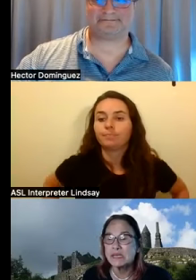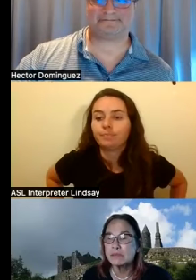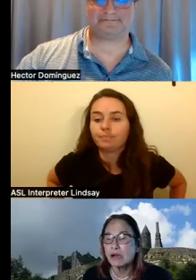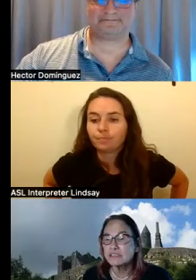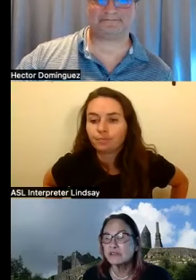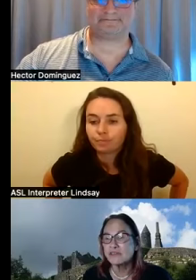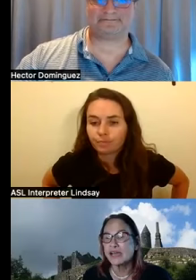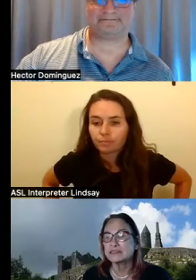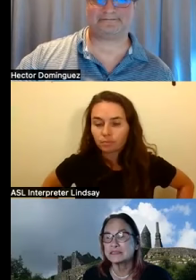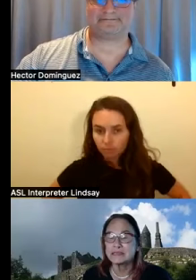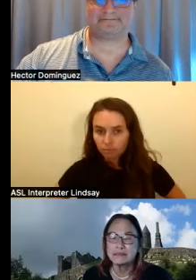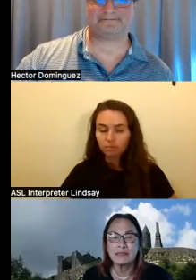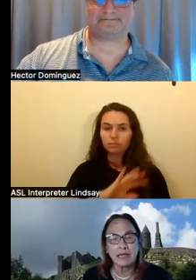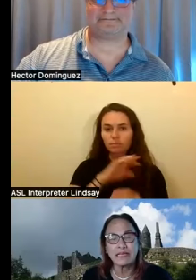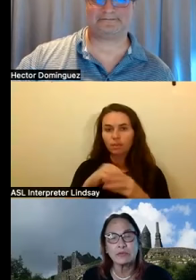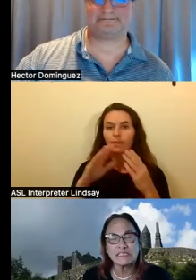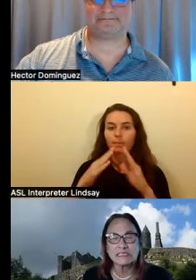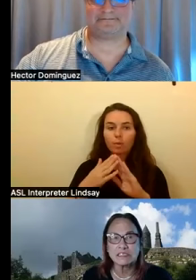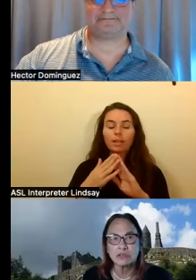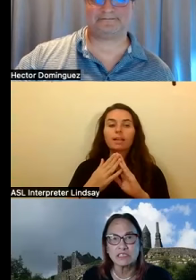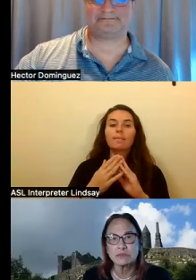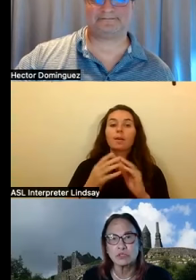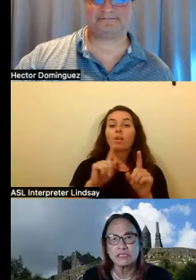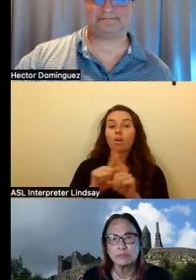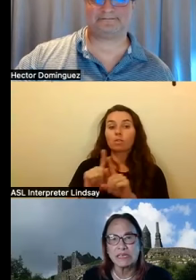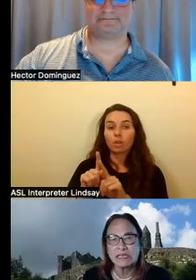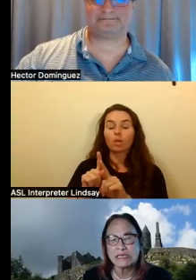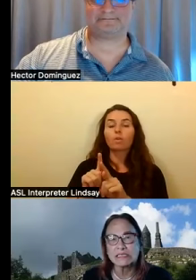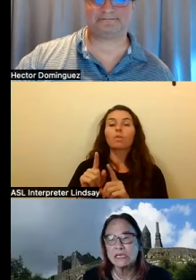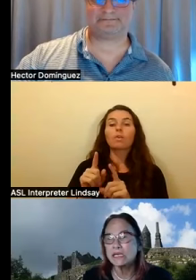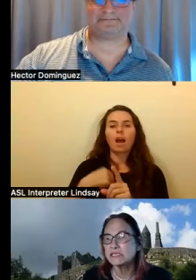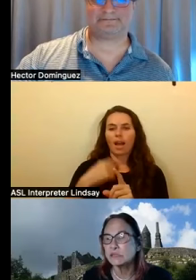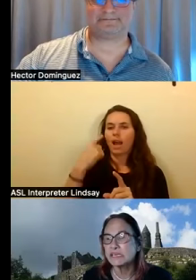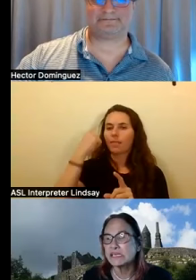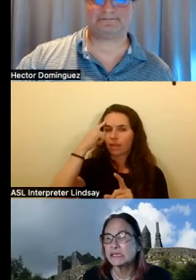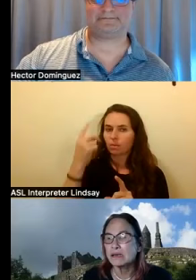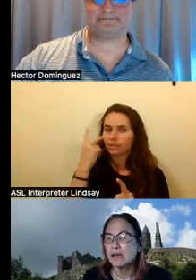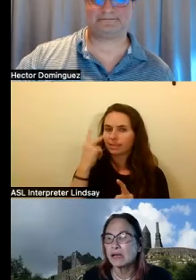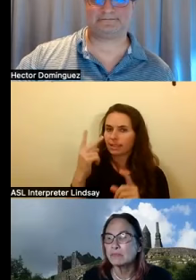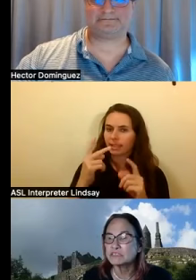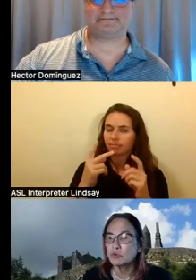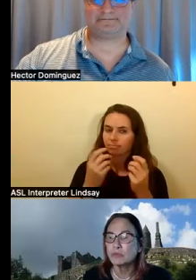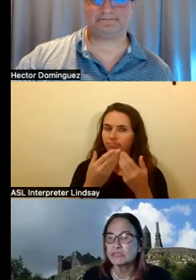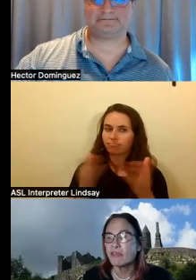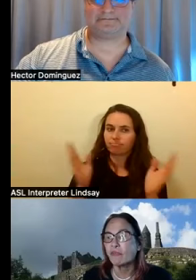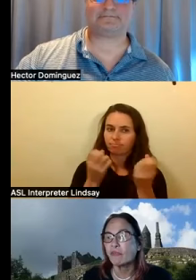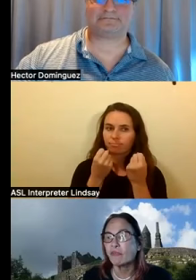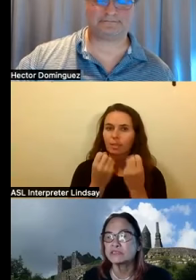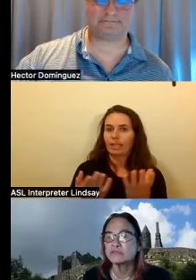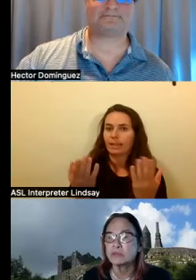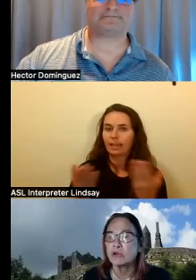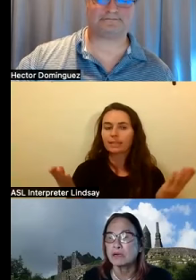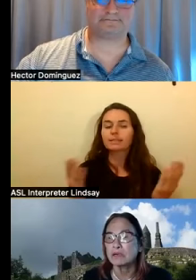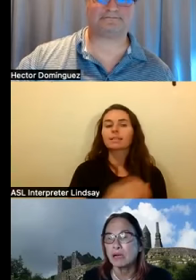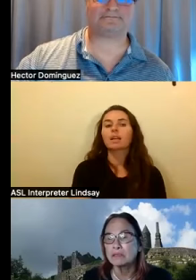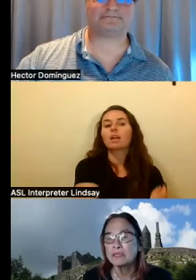communities, but also the fact that I think we see this across the board in many things is that we need much more participation